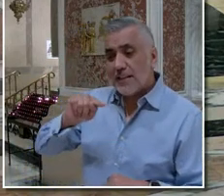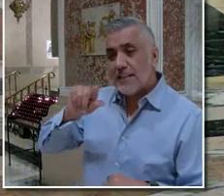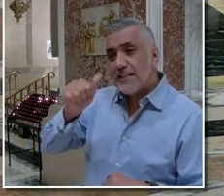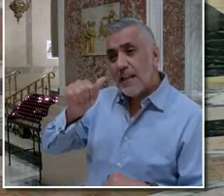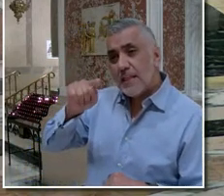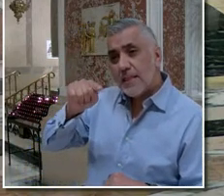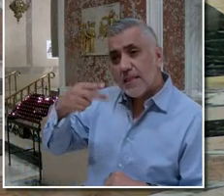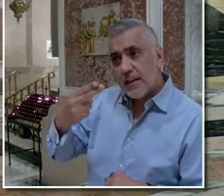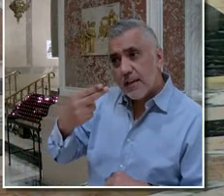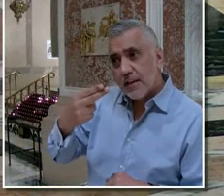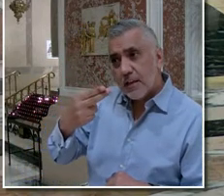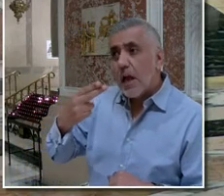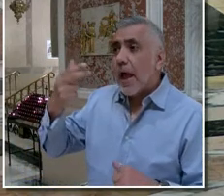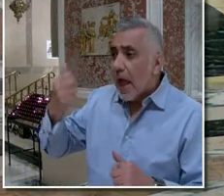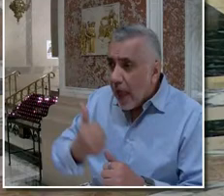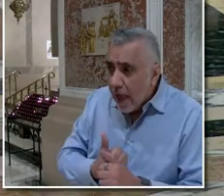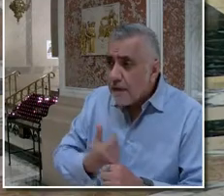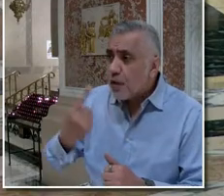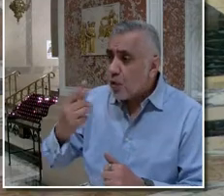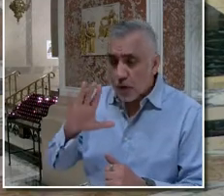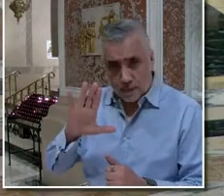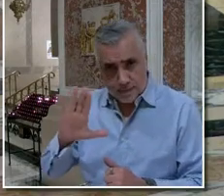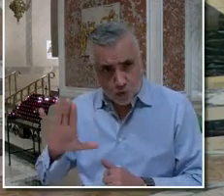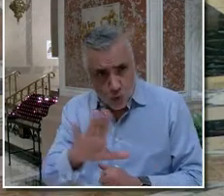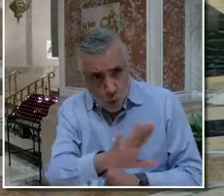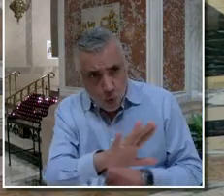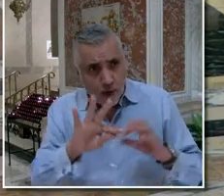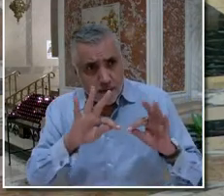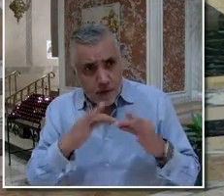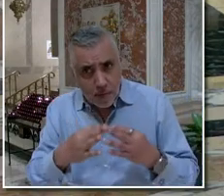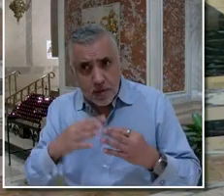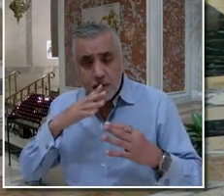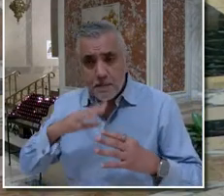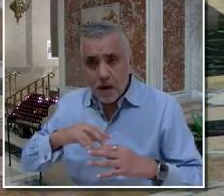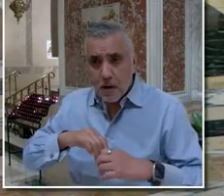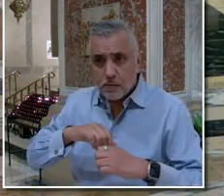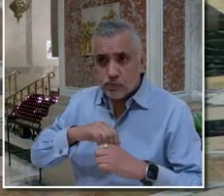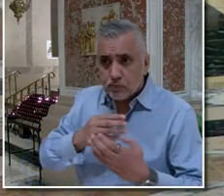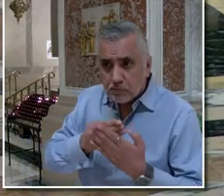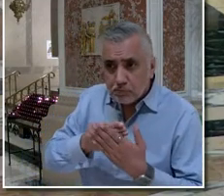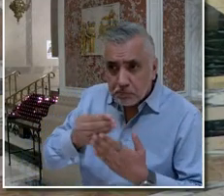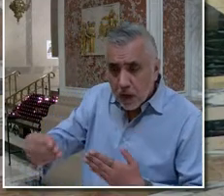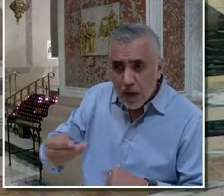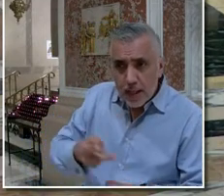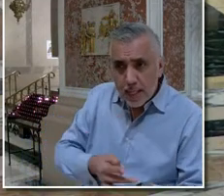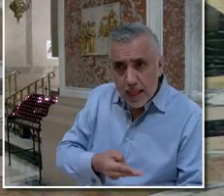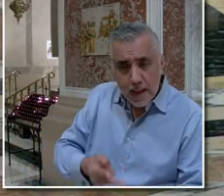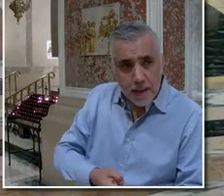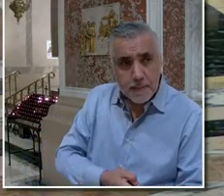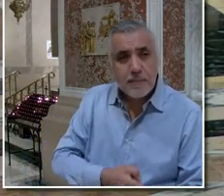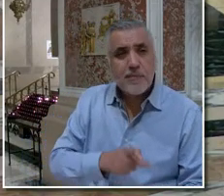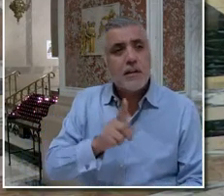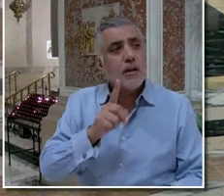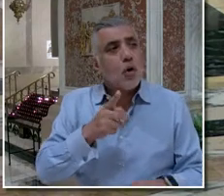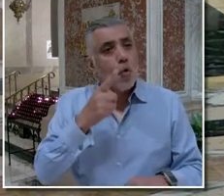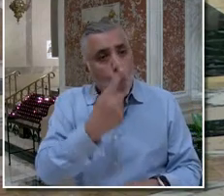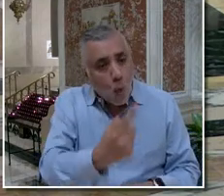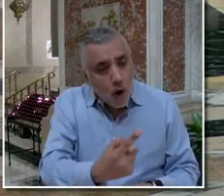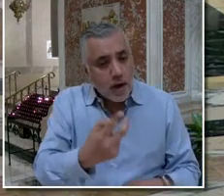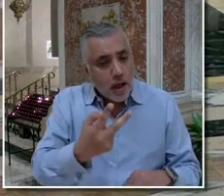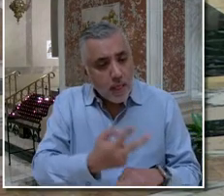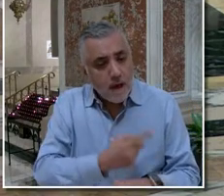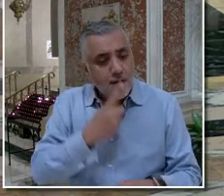month, every one of your families must procure for itself a lamb, one apiece for